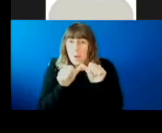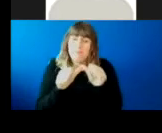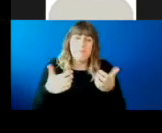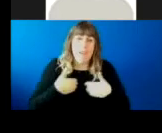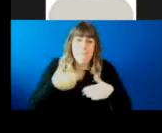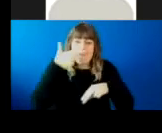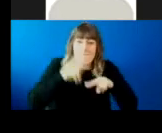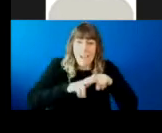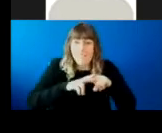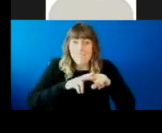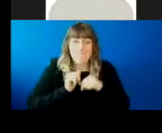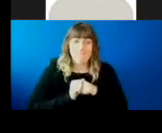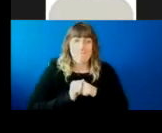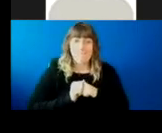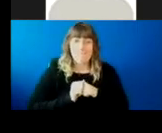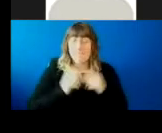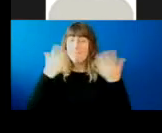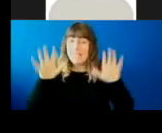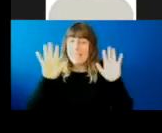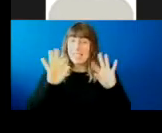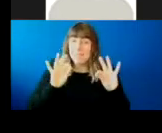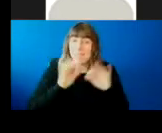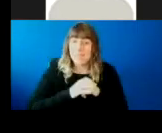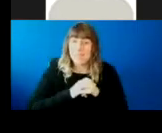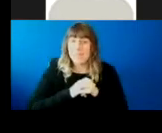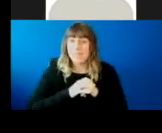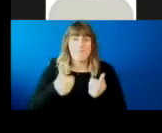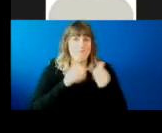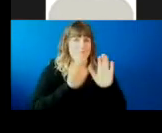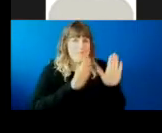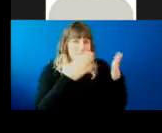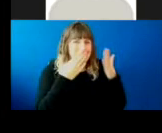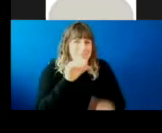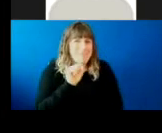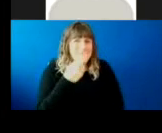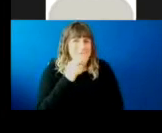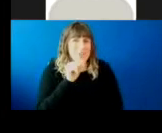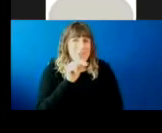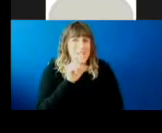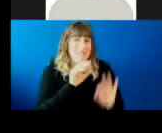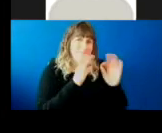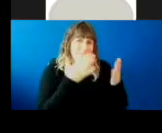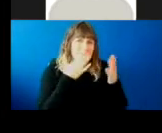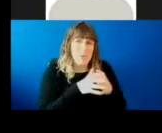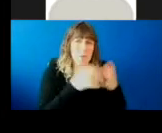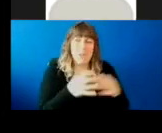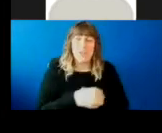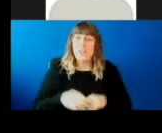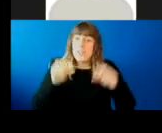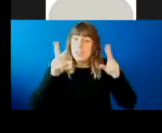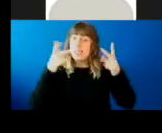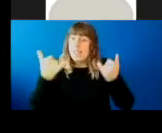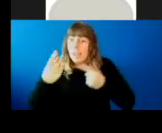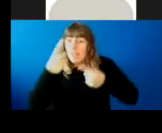your social. That's it. Awesome. Thank you, Shannon. Yeah. Okay. So folks, this is your chance. If you